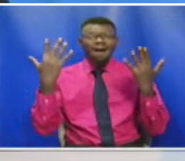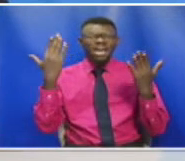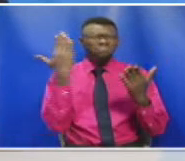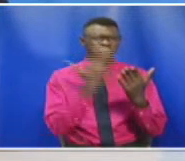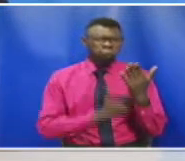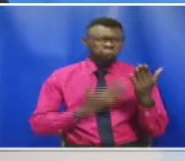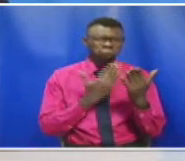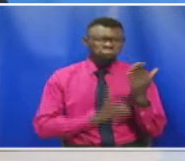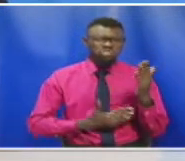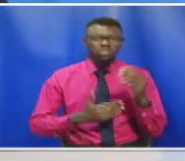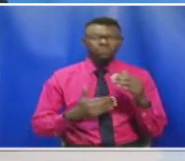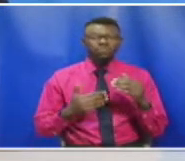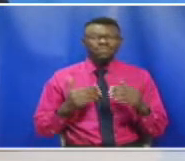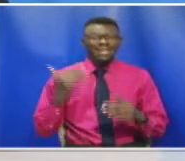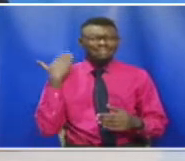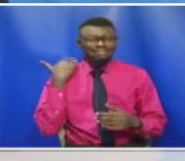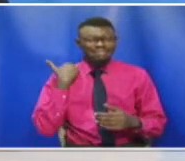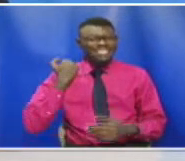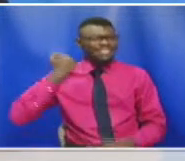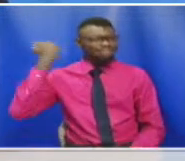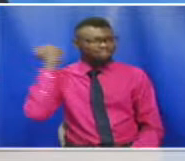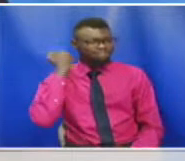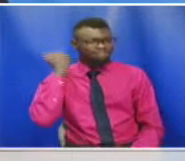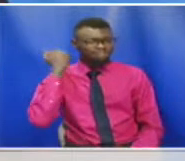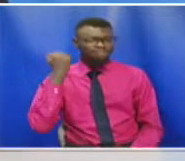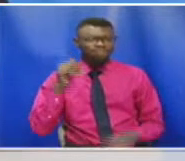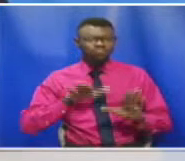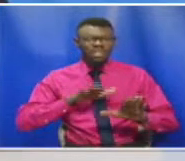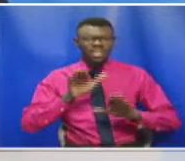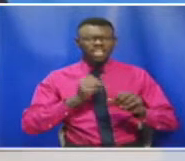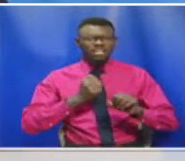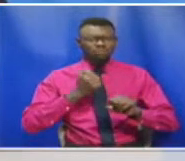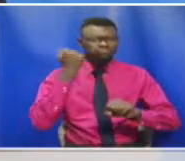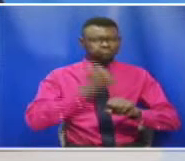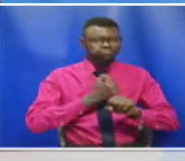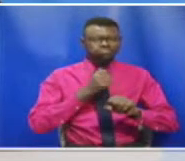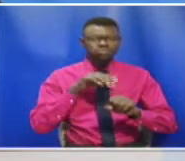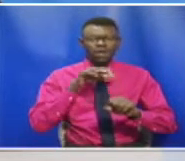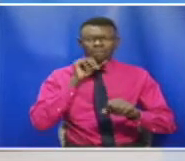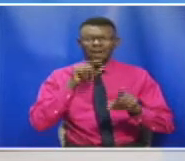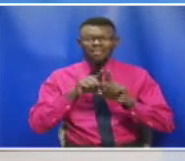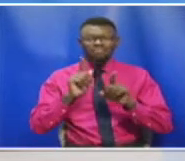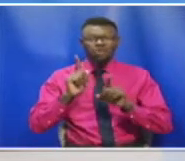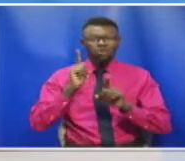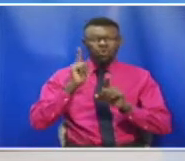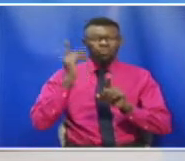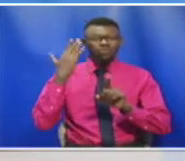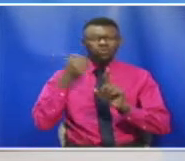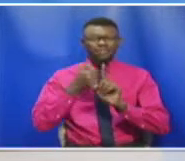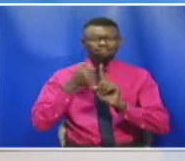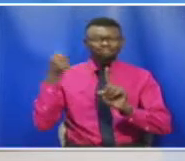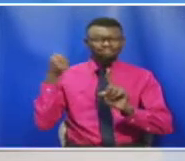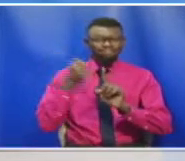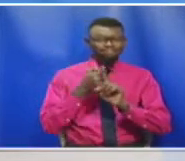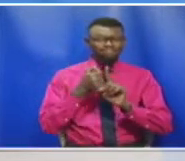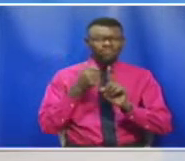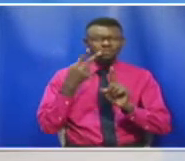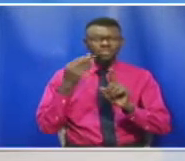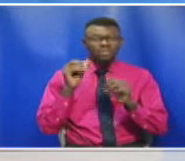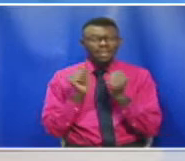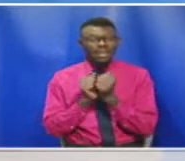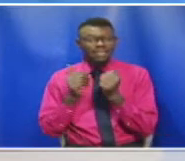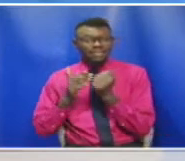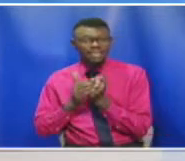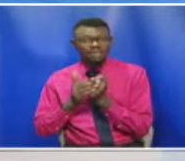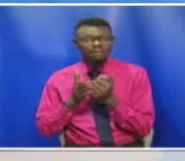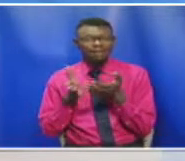suffered deep cuts on her shoulder and leg following an attack by her brother-in-law back in 2019. Nelly now